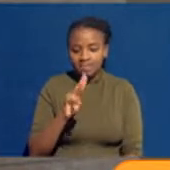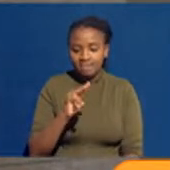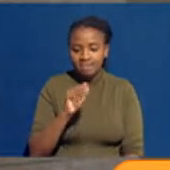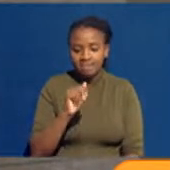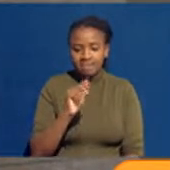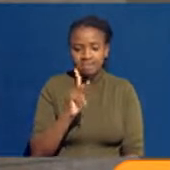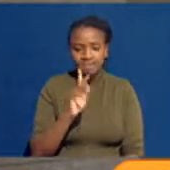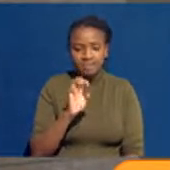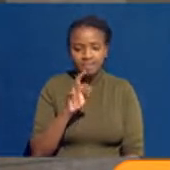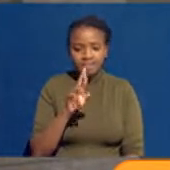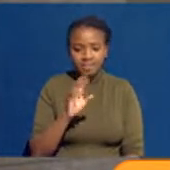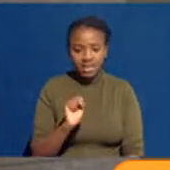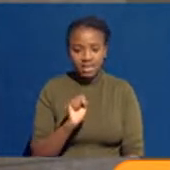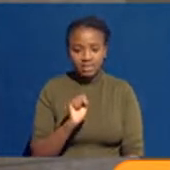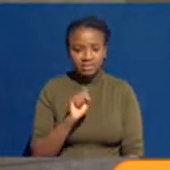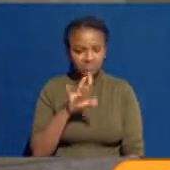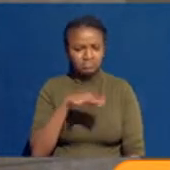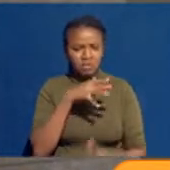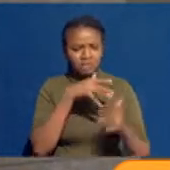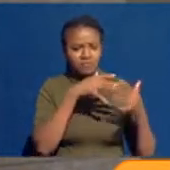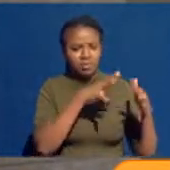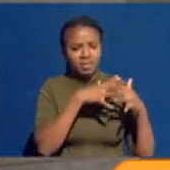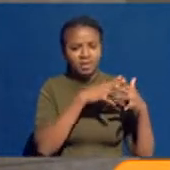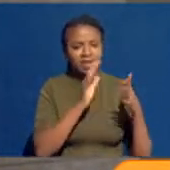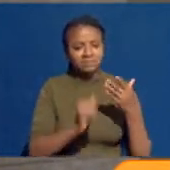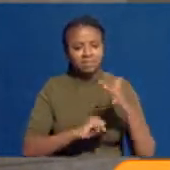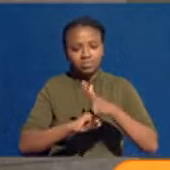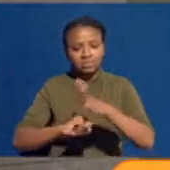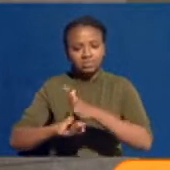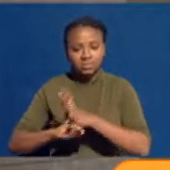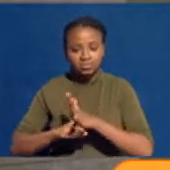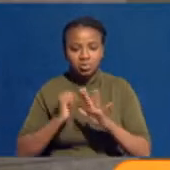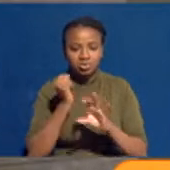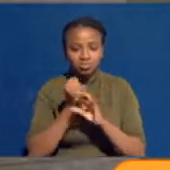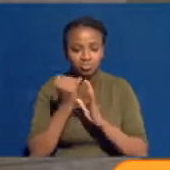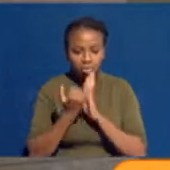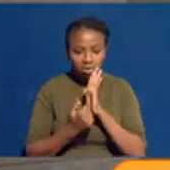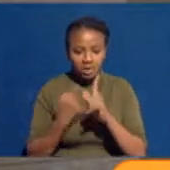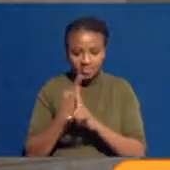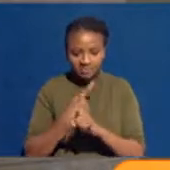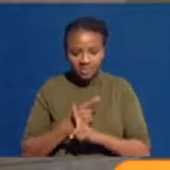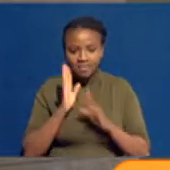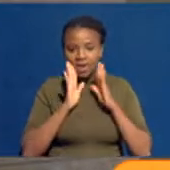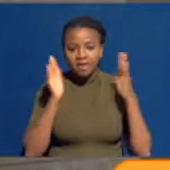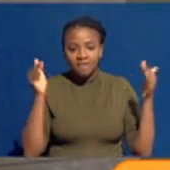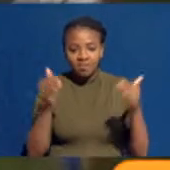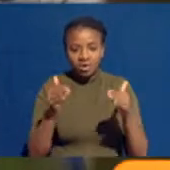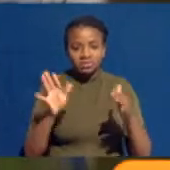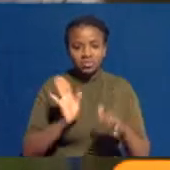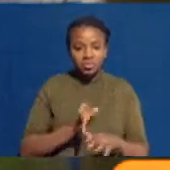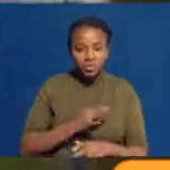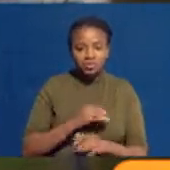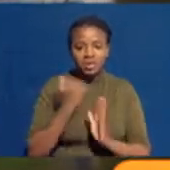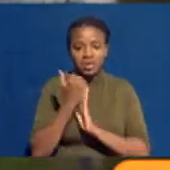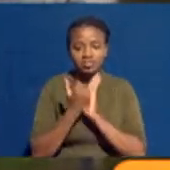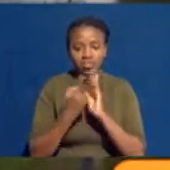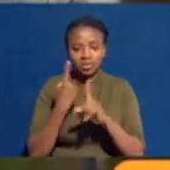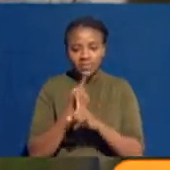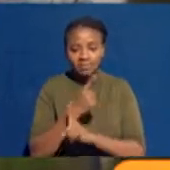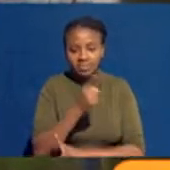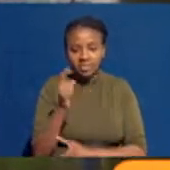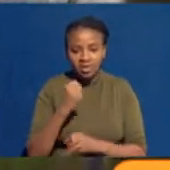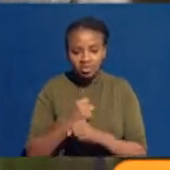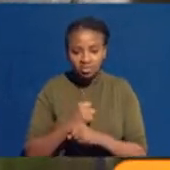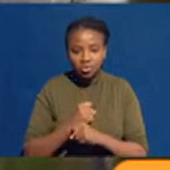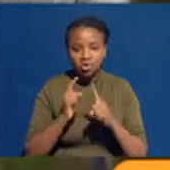which and they hold programs around the world, but they focus in on women and the programs they do, making it clear